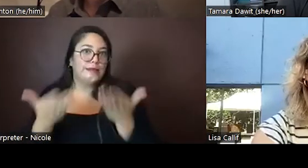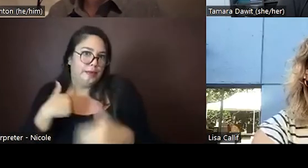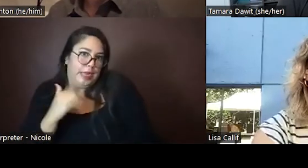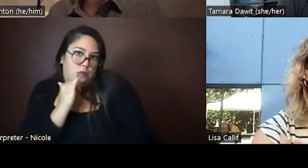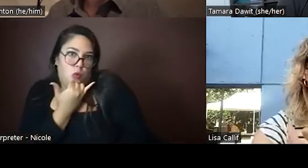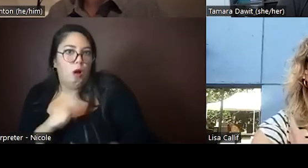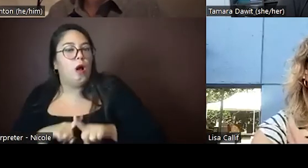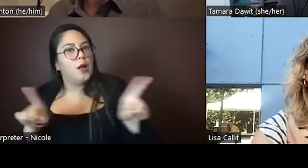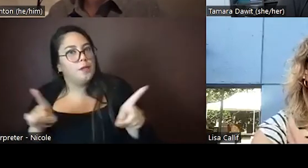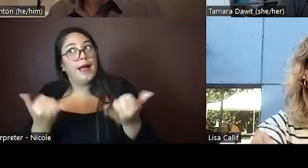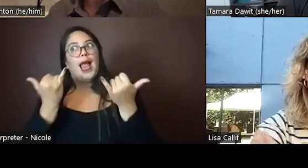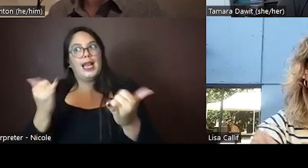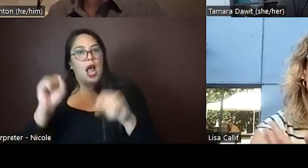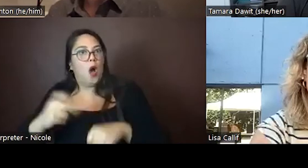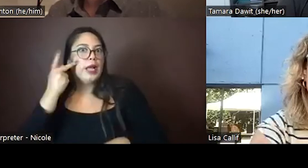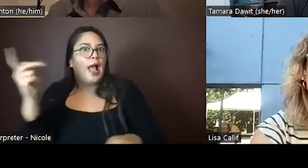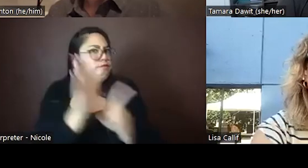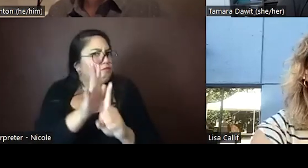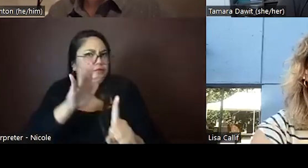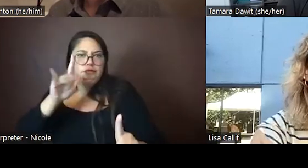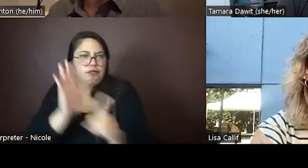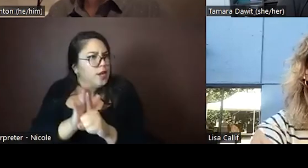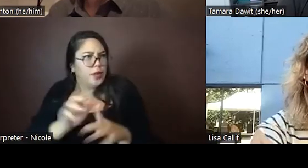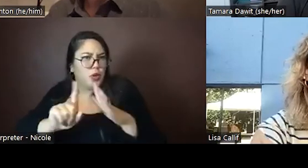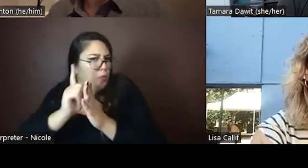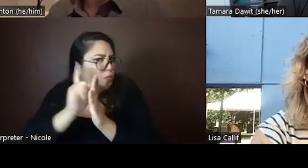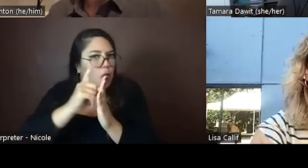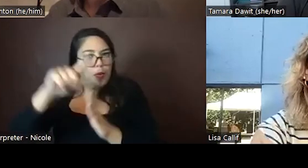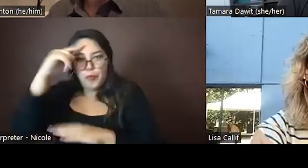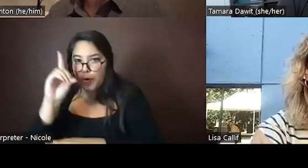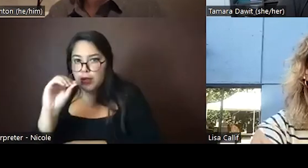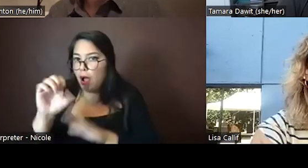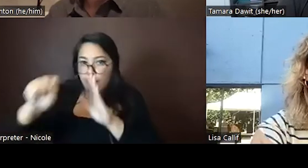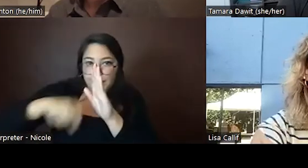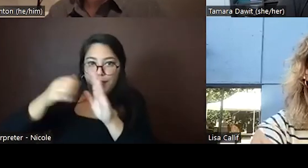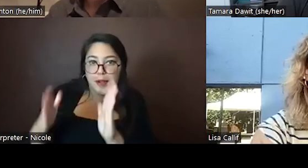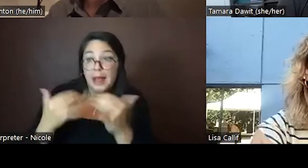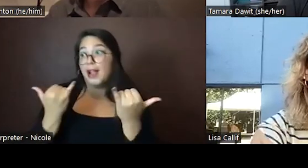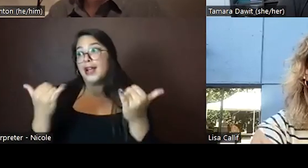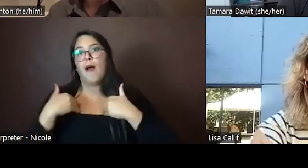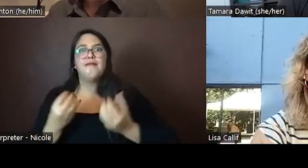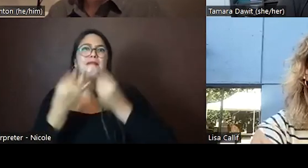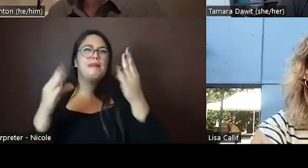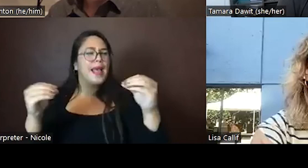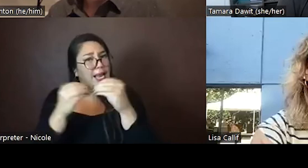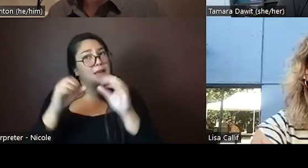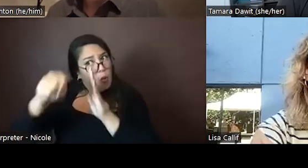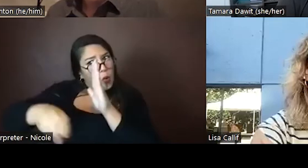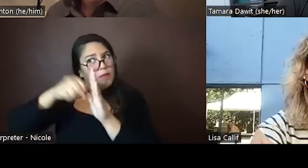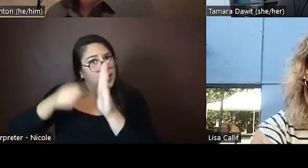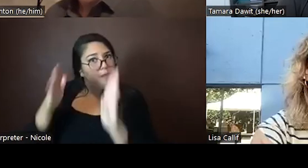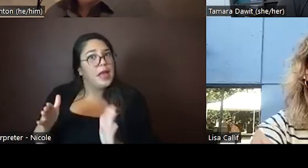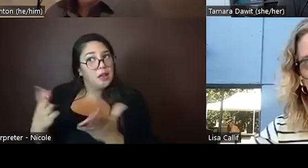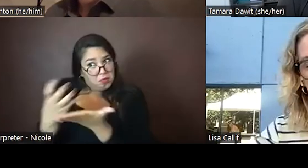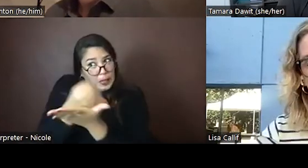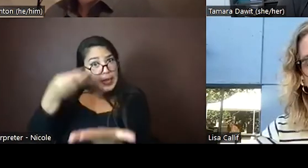documentary filmmaking, and there's more documentary filmmakers than ever who are making a living. And yes, that number is not,